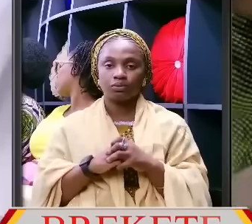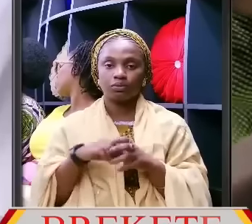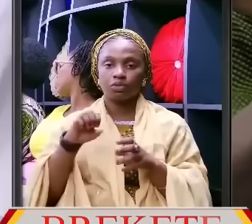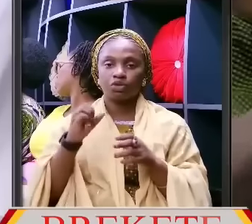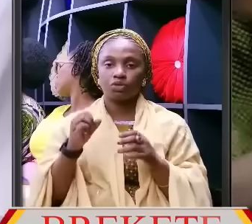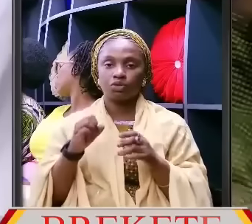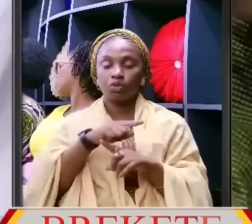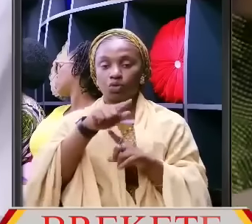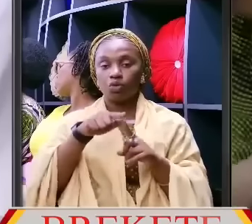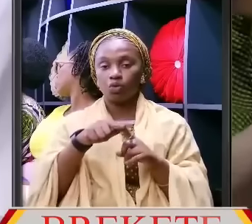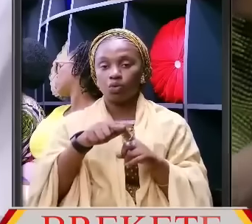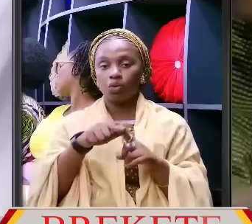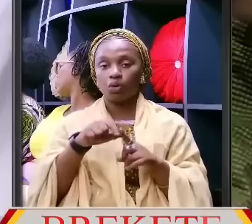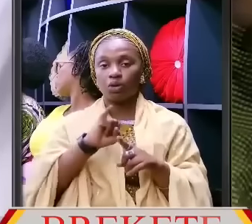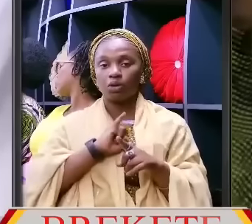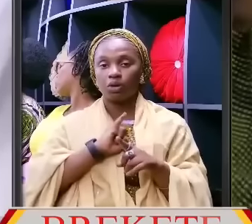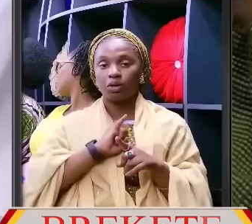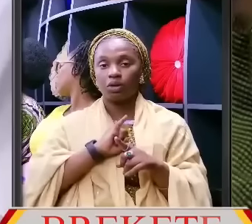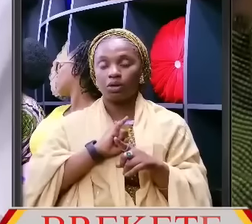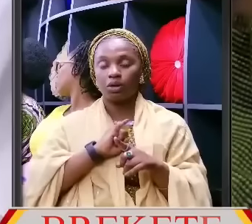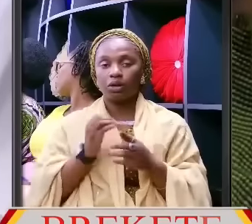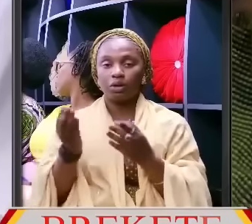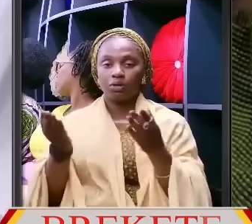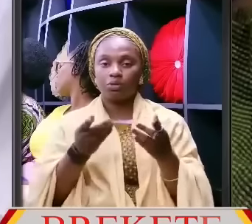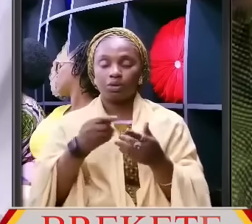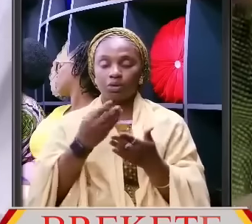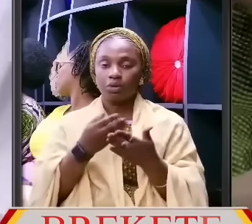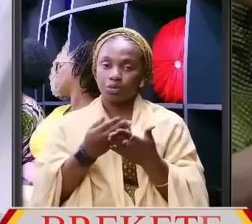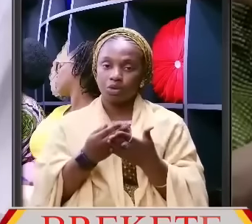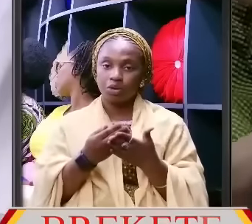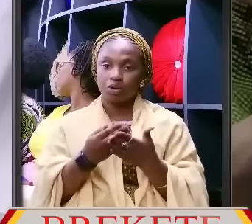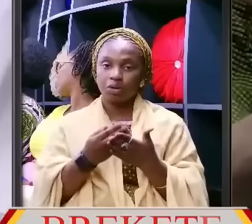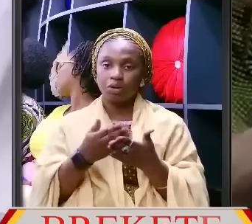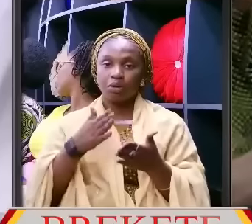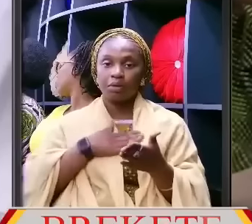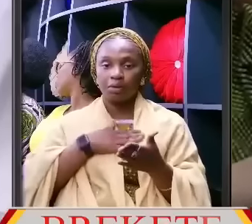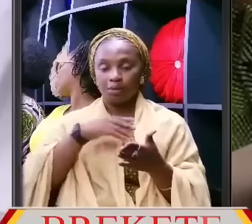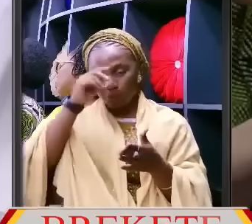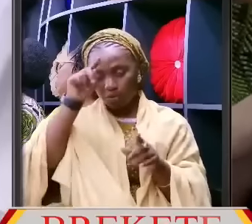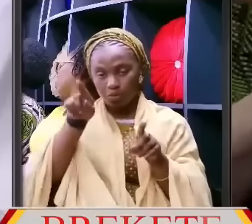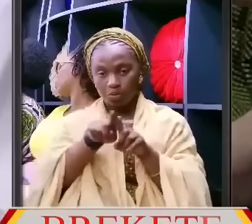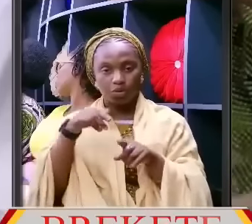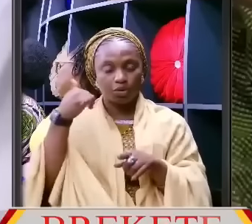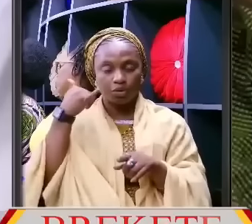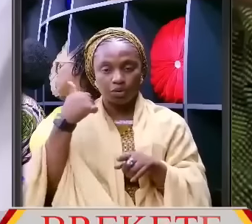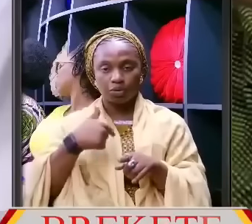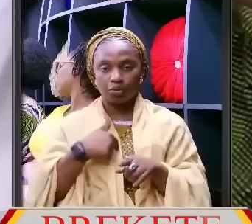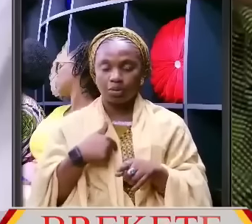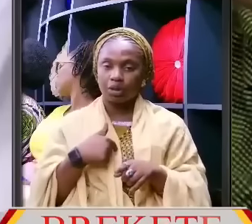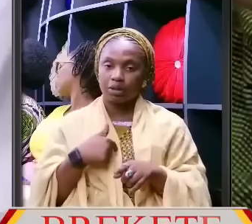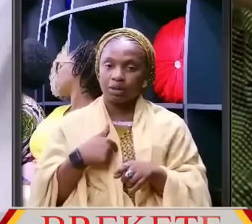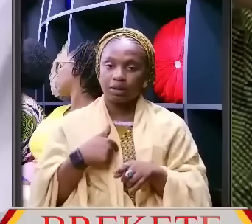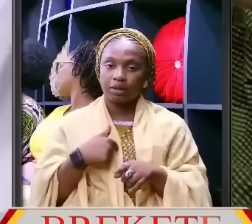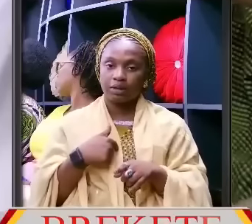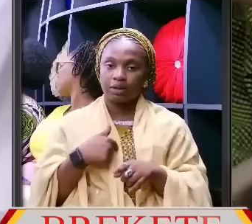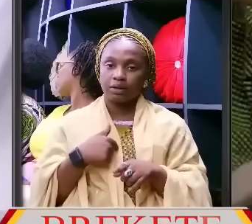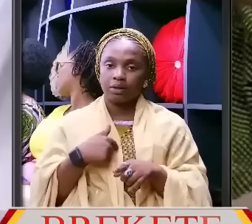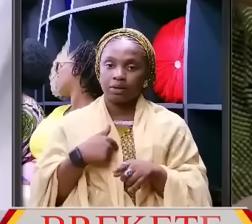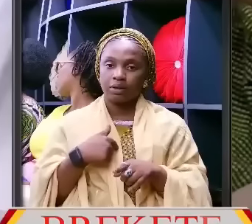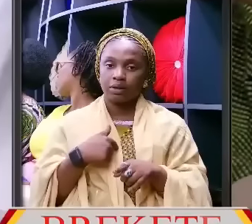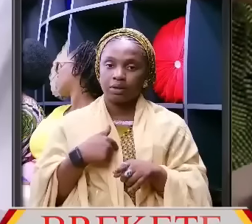So when I beat the money, call give my father. My father called a mobile, £5. And